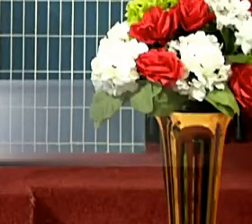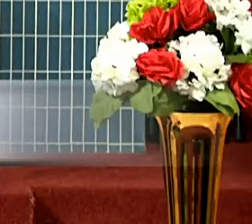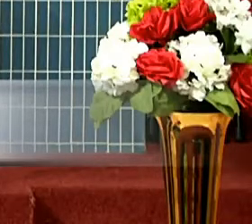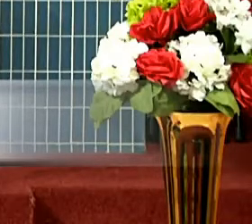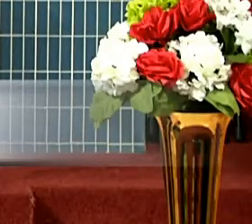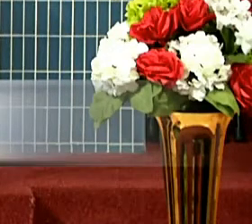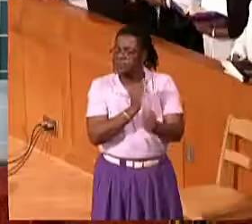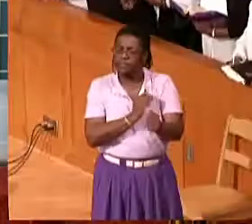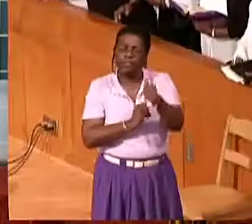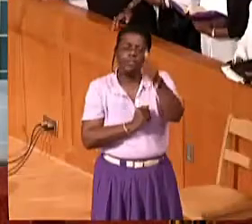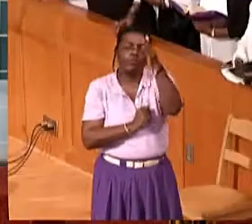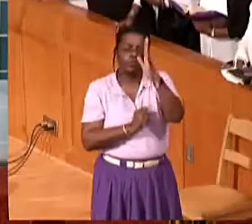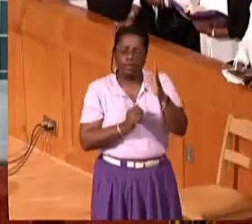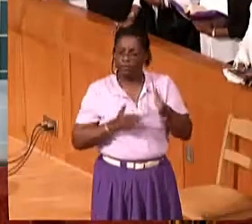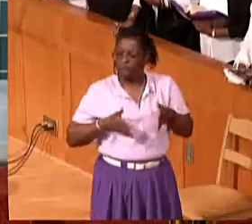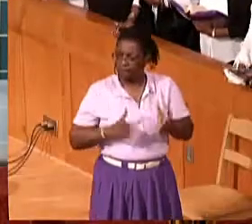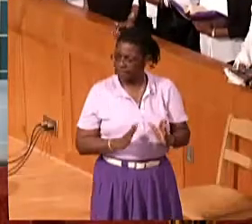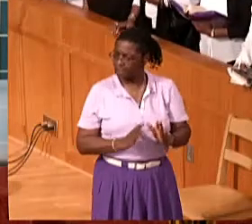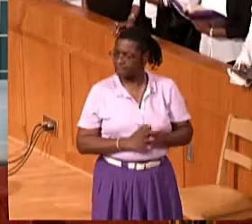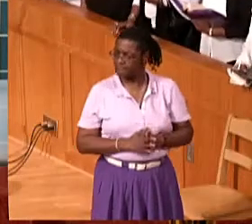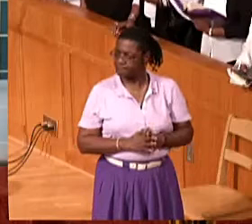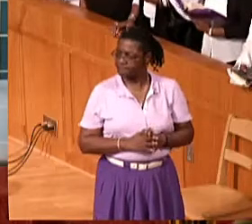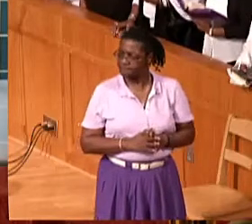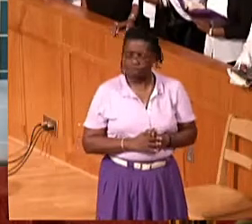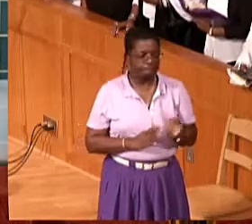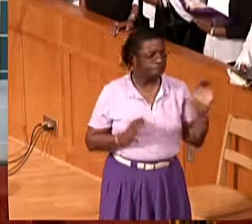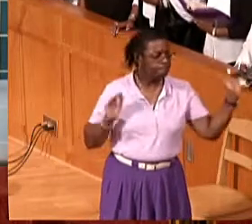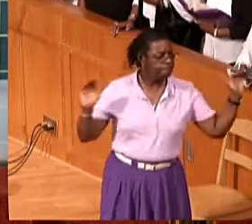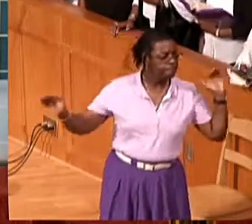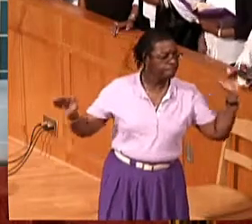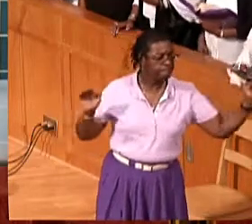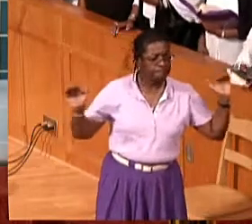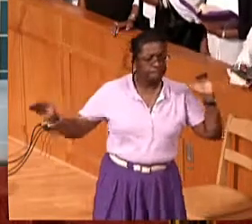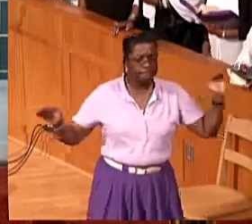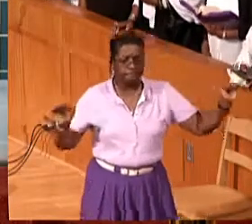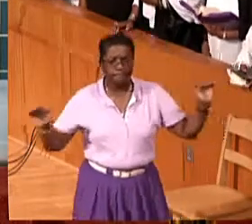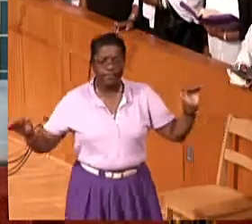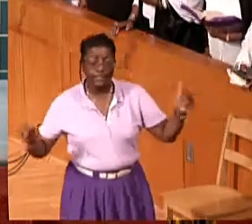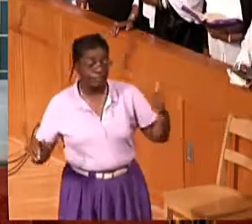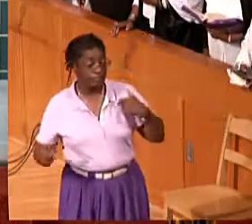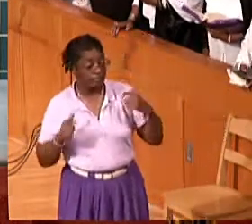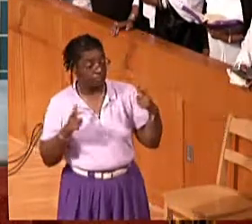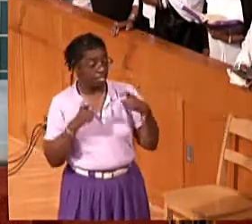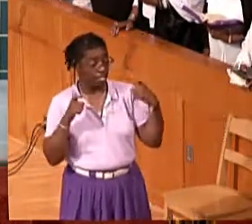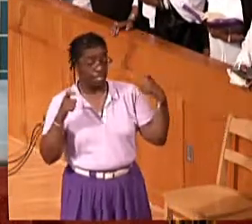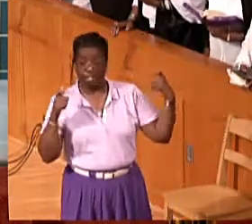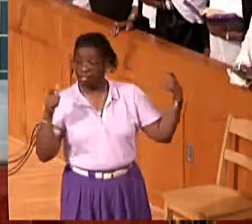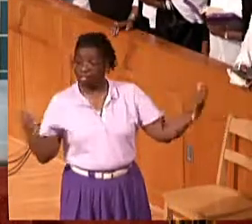Amen. Go ahead and help somebody who didn't understand all that. Tell them you got to supersize it.